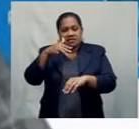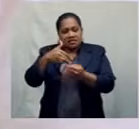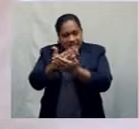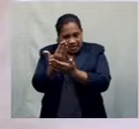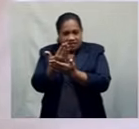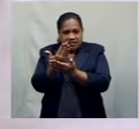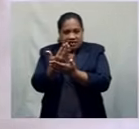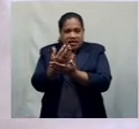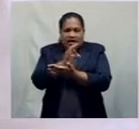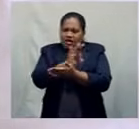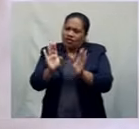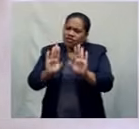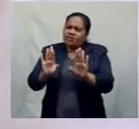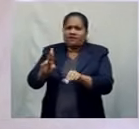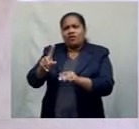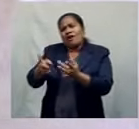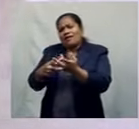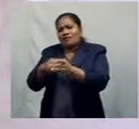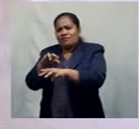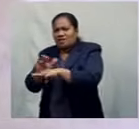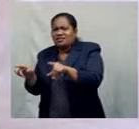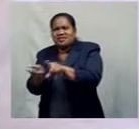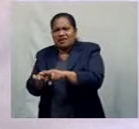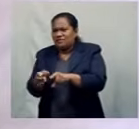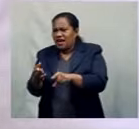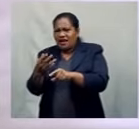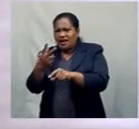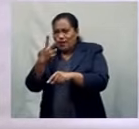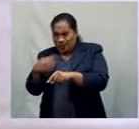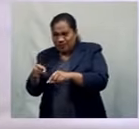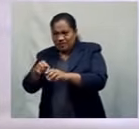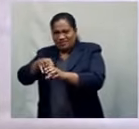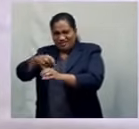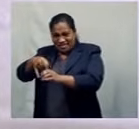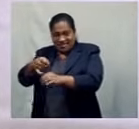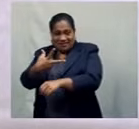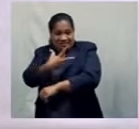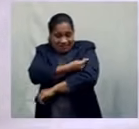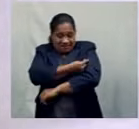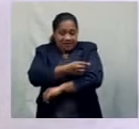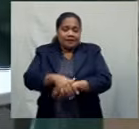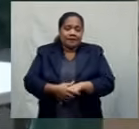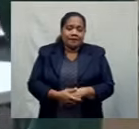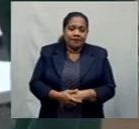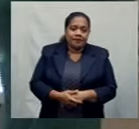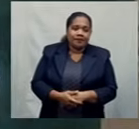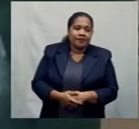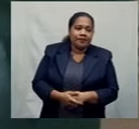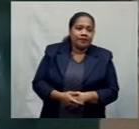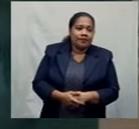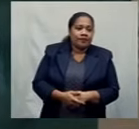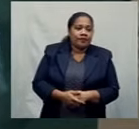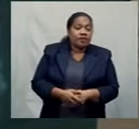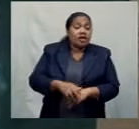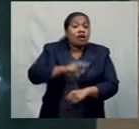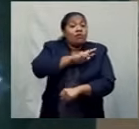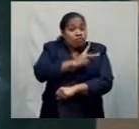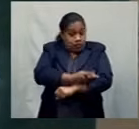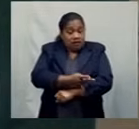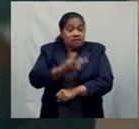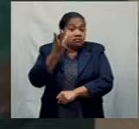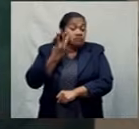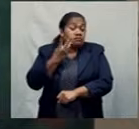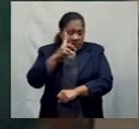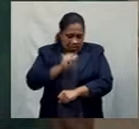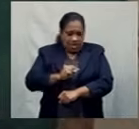AstraZeneca. Dr. Devi says the age limit will remain the same as the AstraZeneca vaccine. However, pregnant women will be able